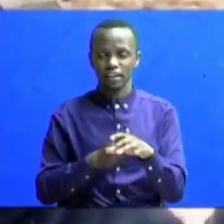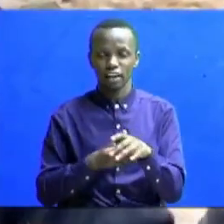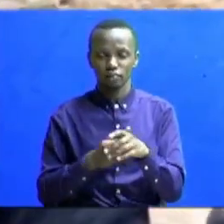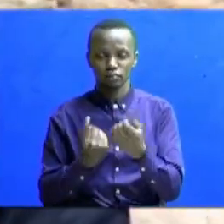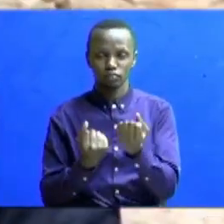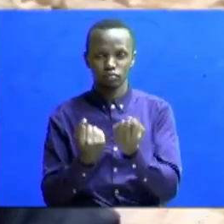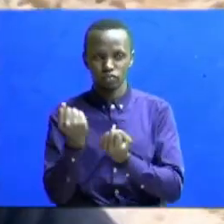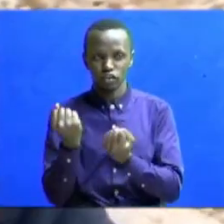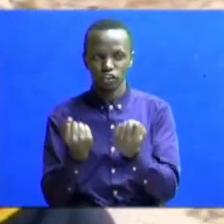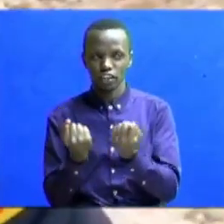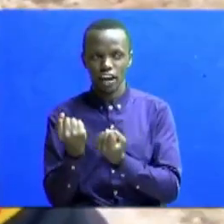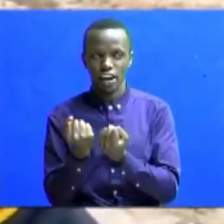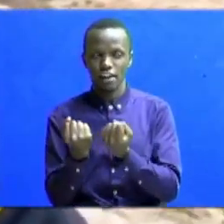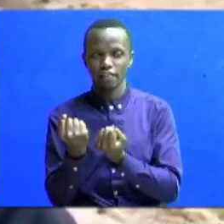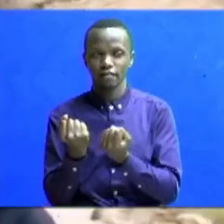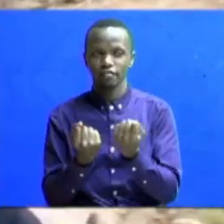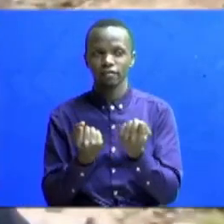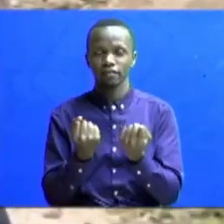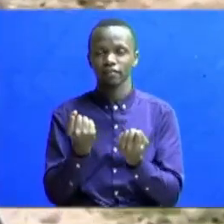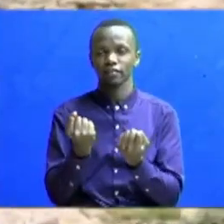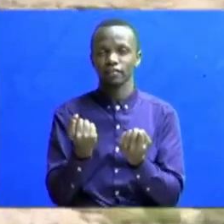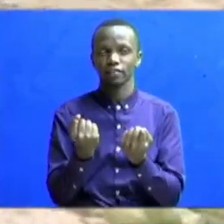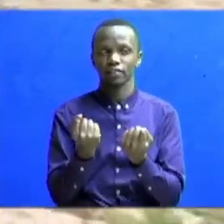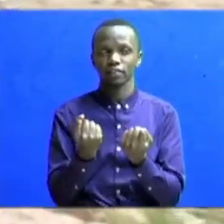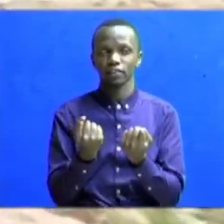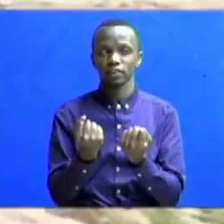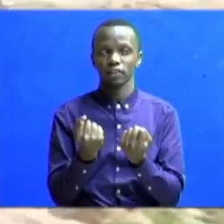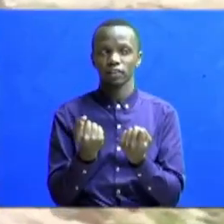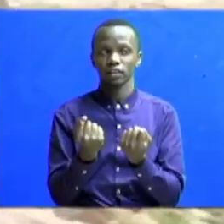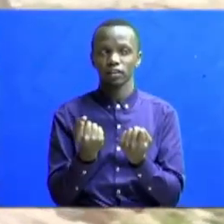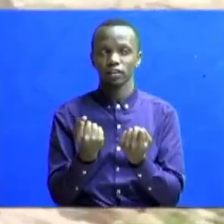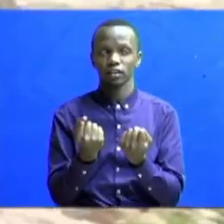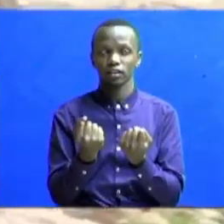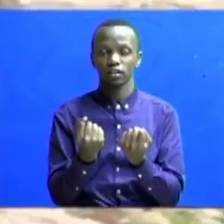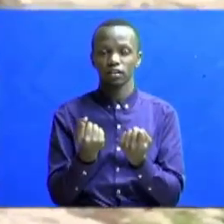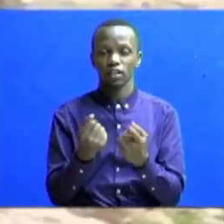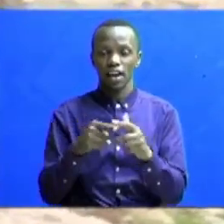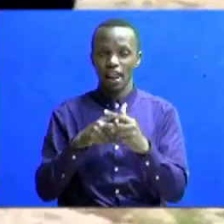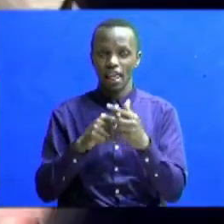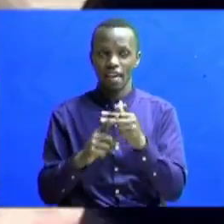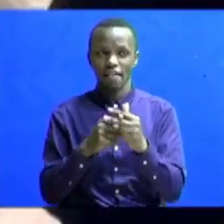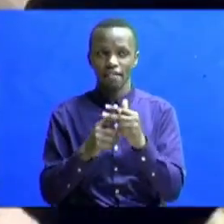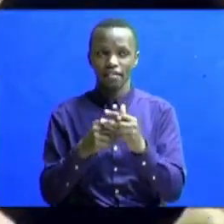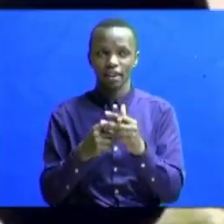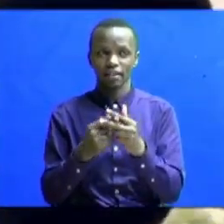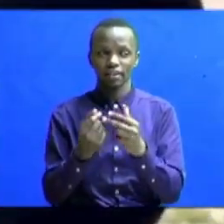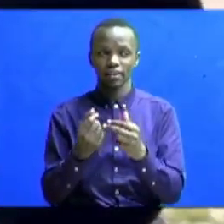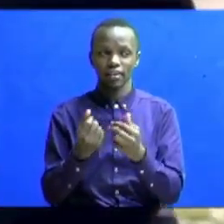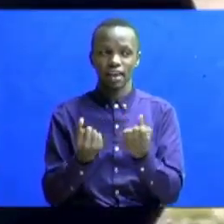drive shaft, power steering, so we just tried to fix to get back to service. So